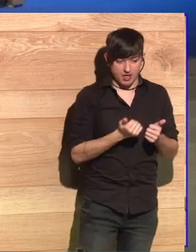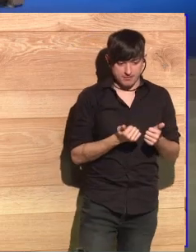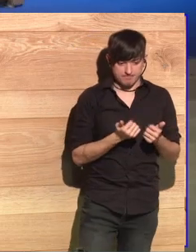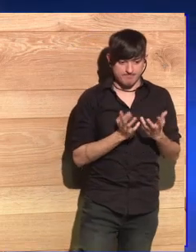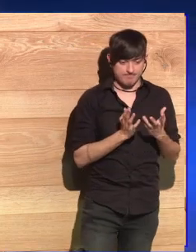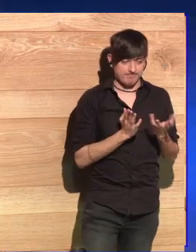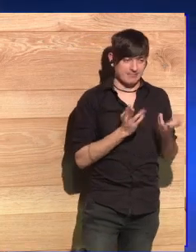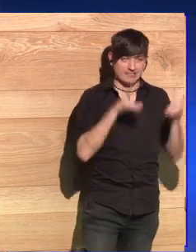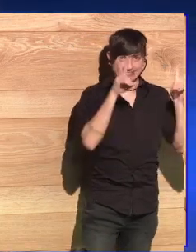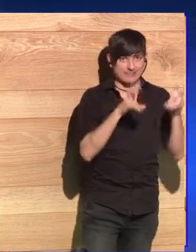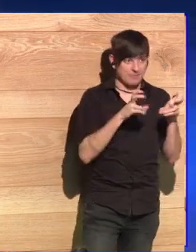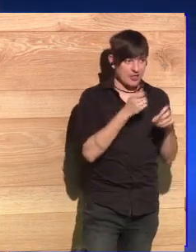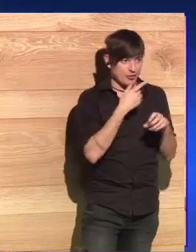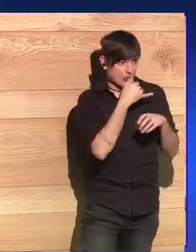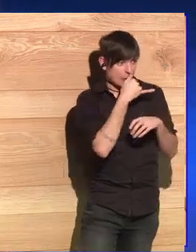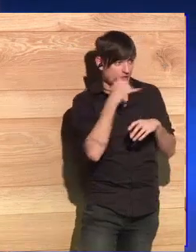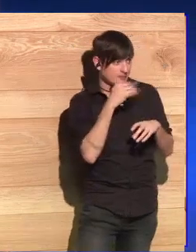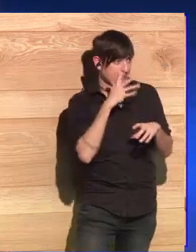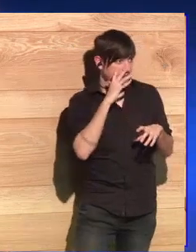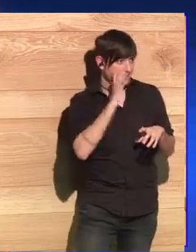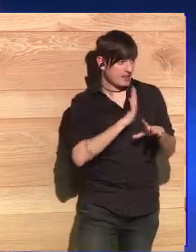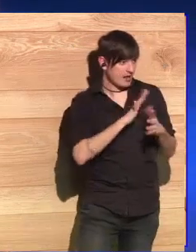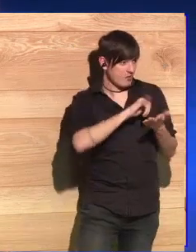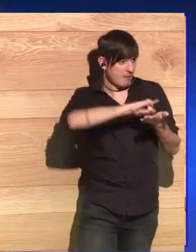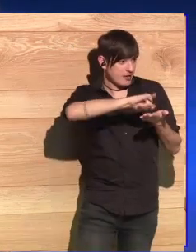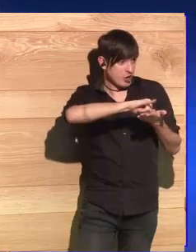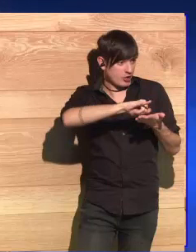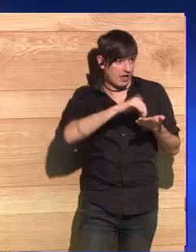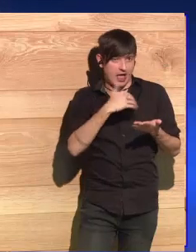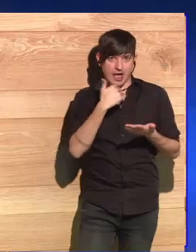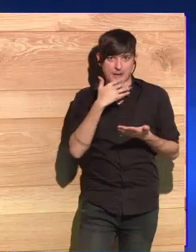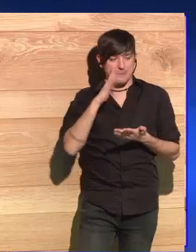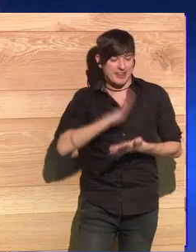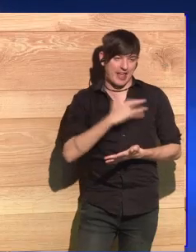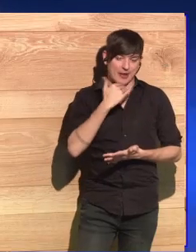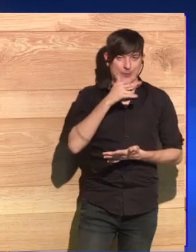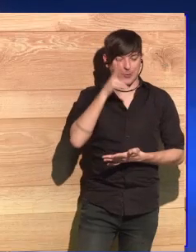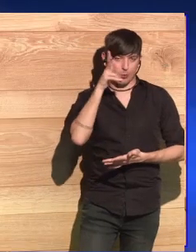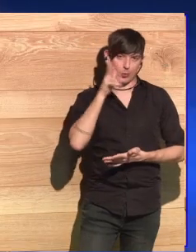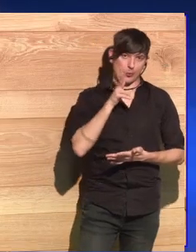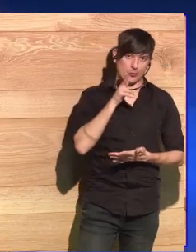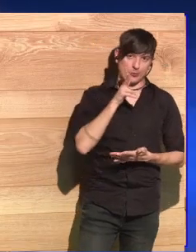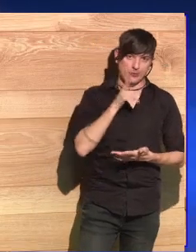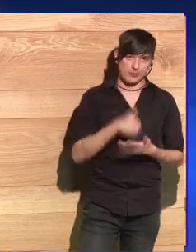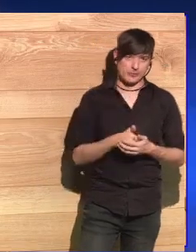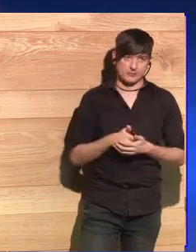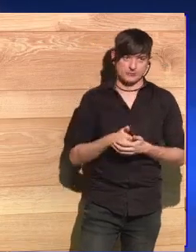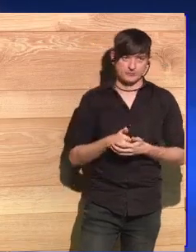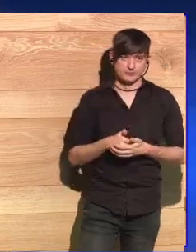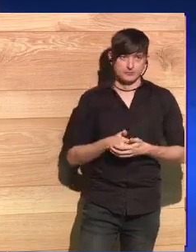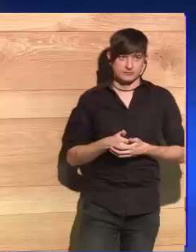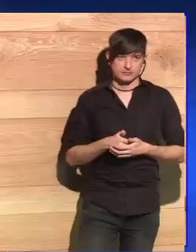the downtown scene, and that was when the famous novel Bright Lights, Big City by Jay